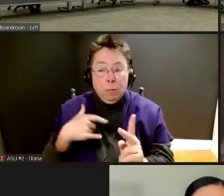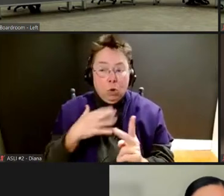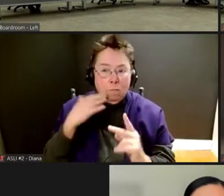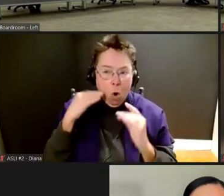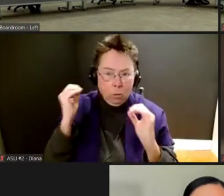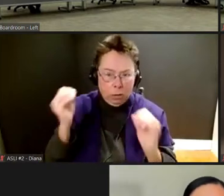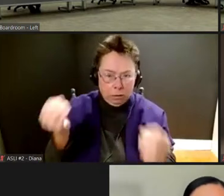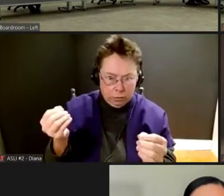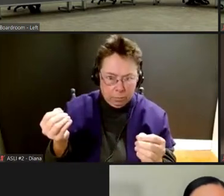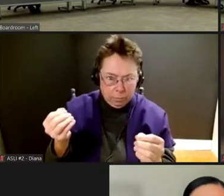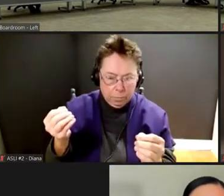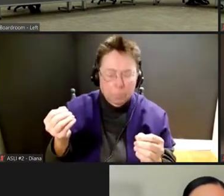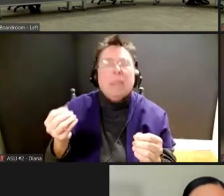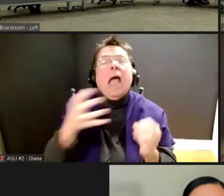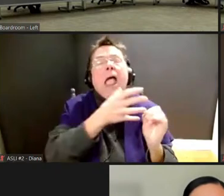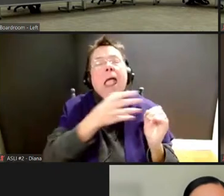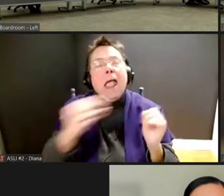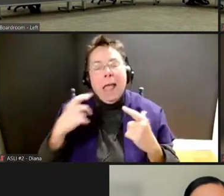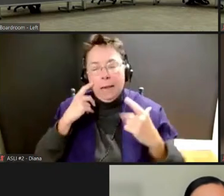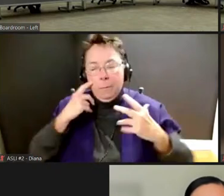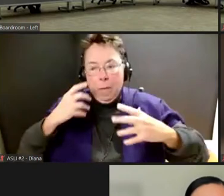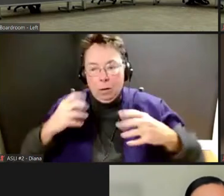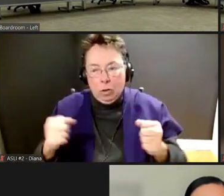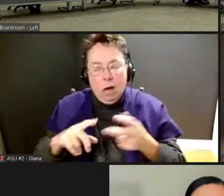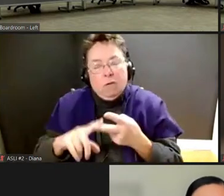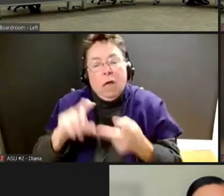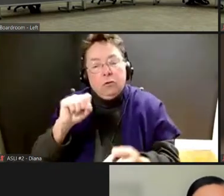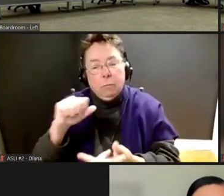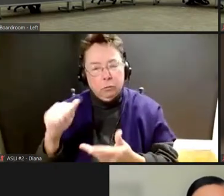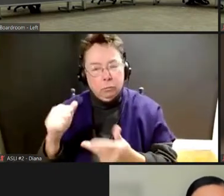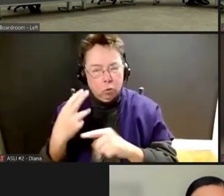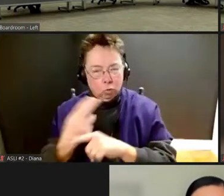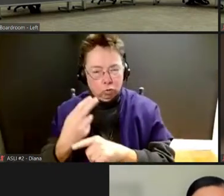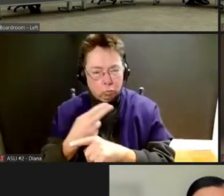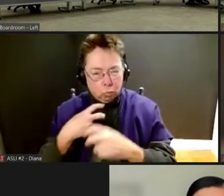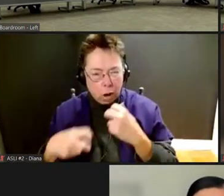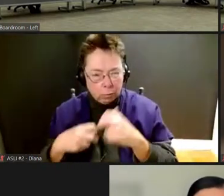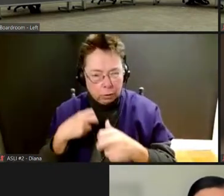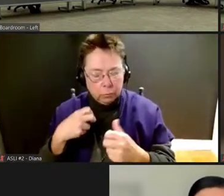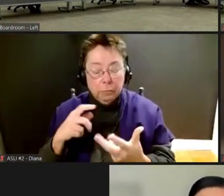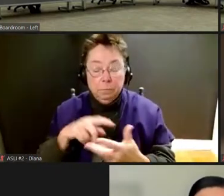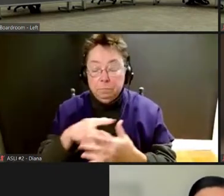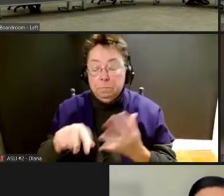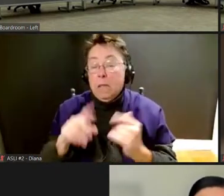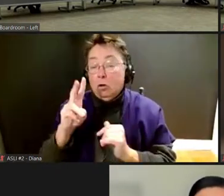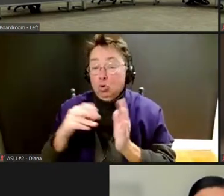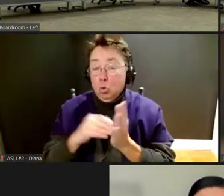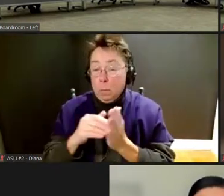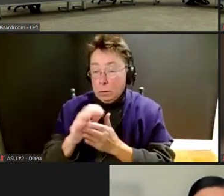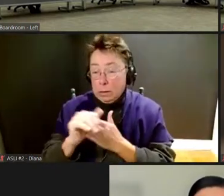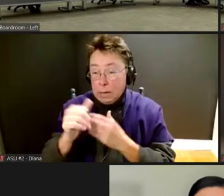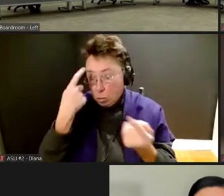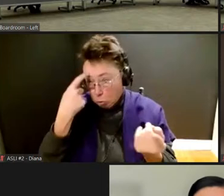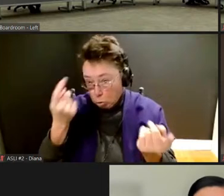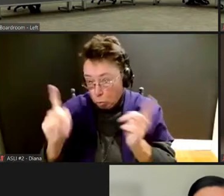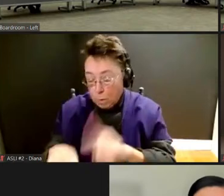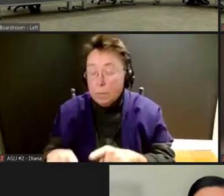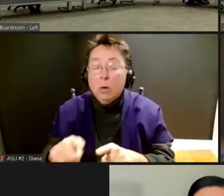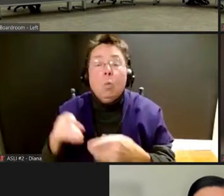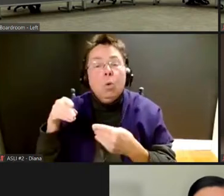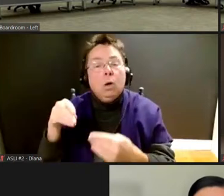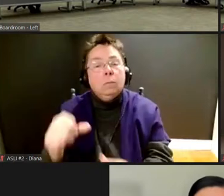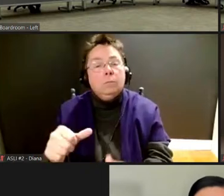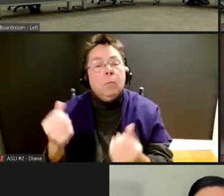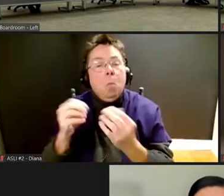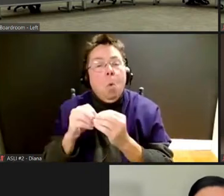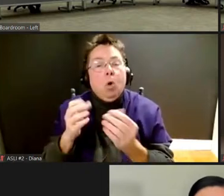homelessness, along with mental health and substance abuse support. This $2 million agreement will fund additional services